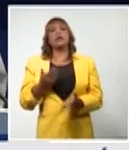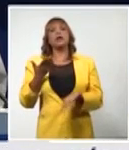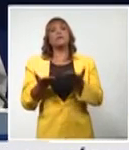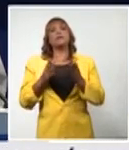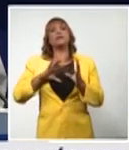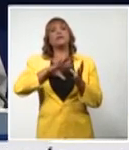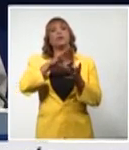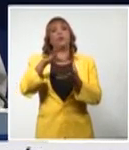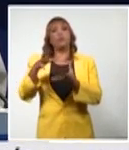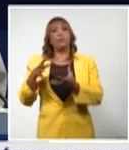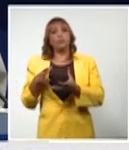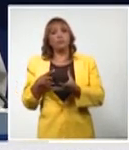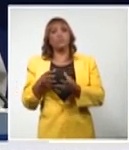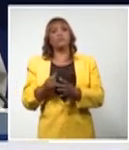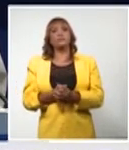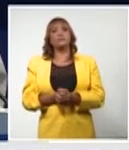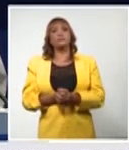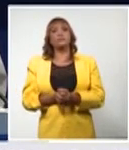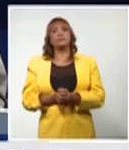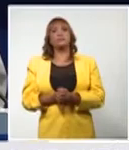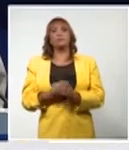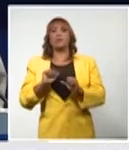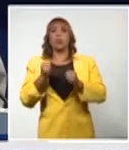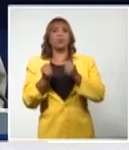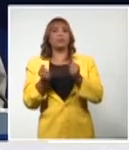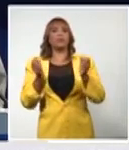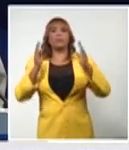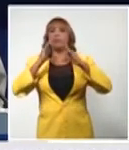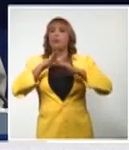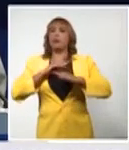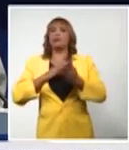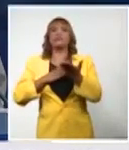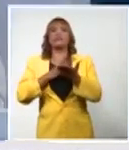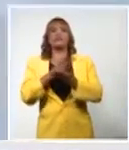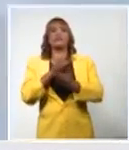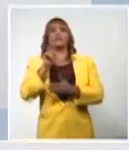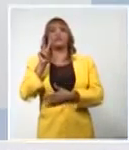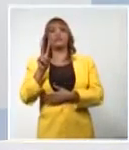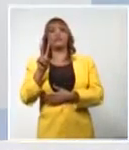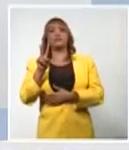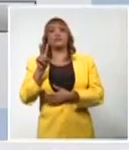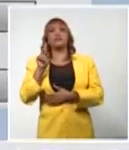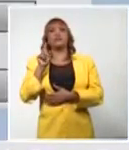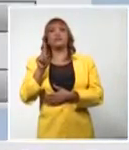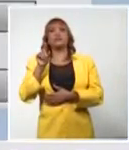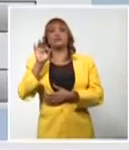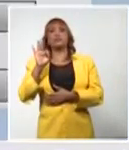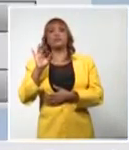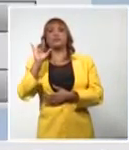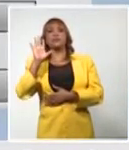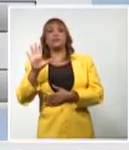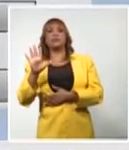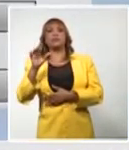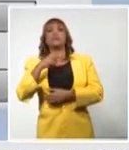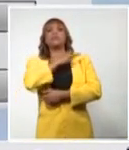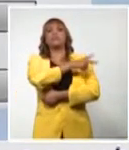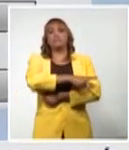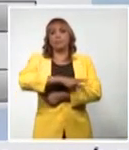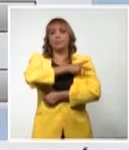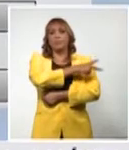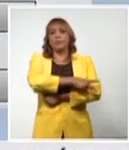stable state. Now we're going to turn our attention to the world. As of